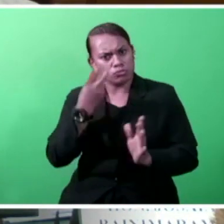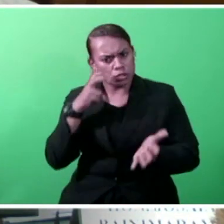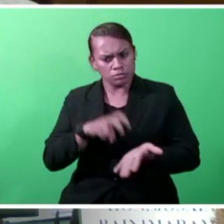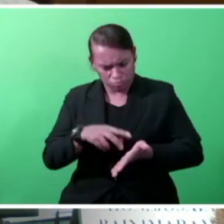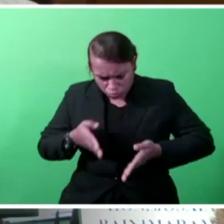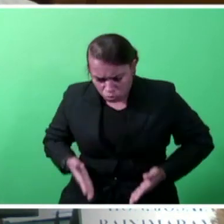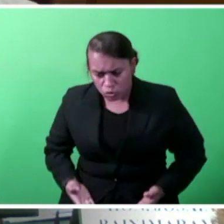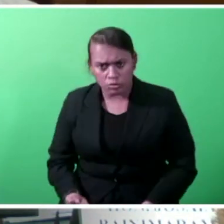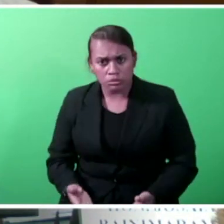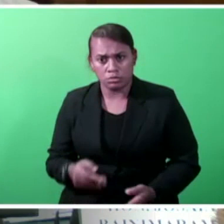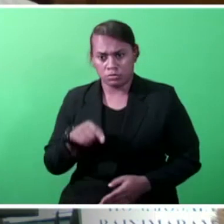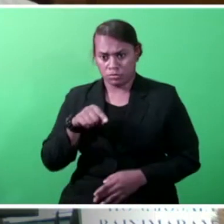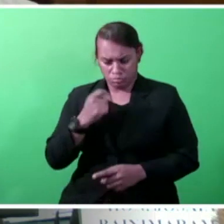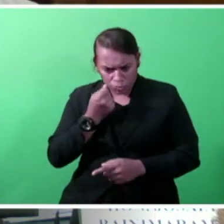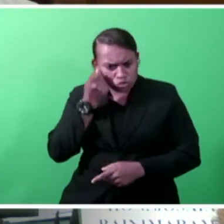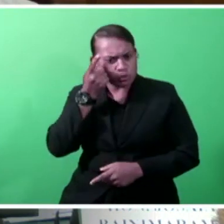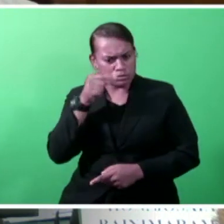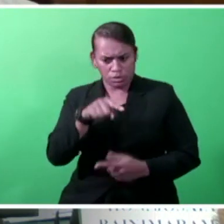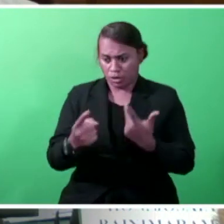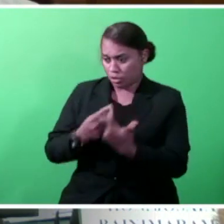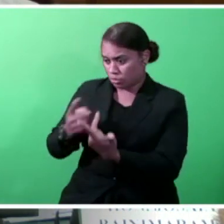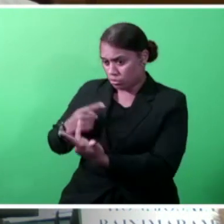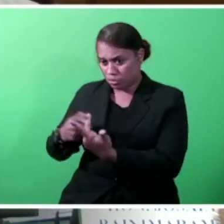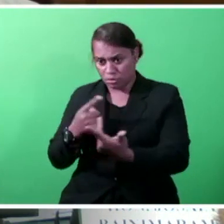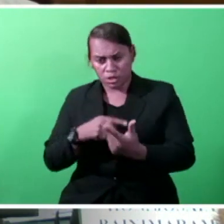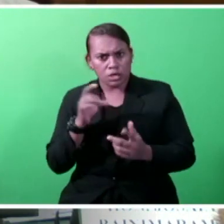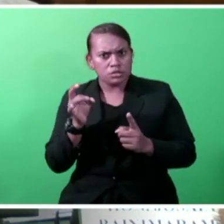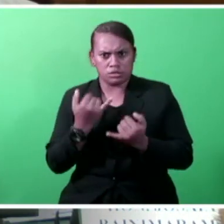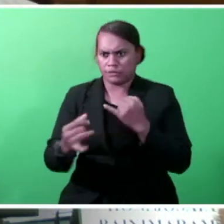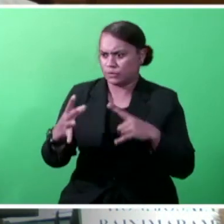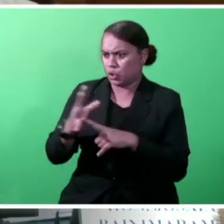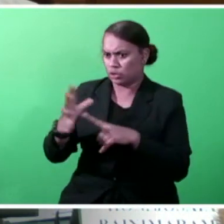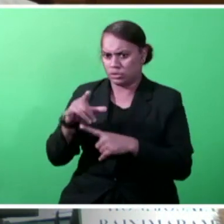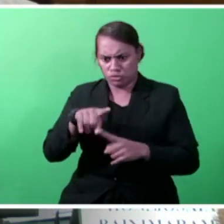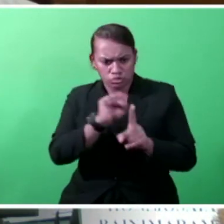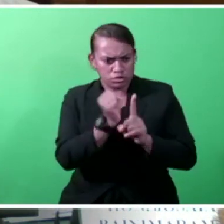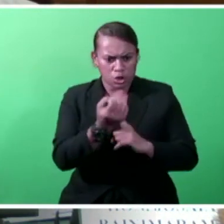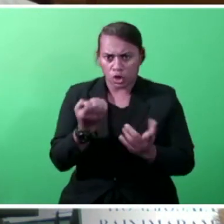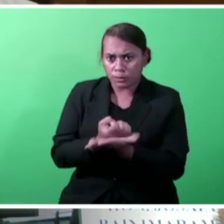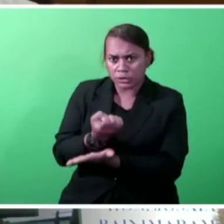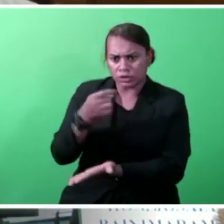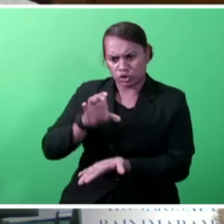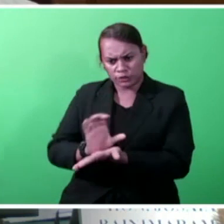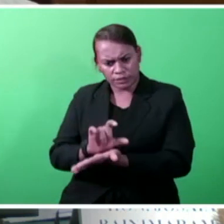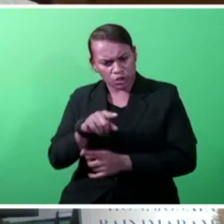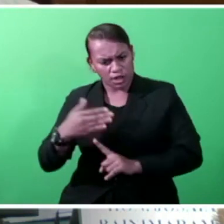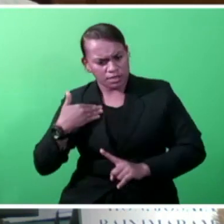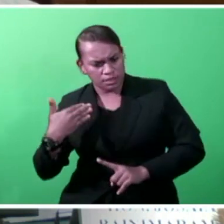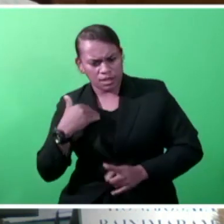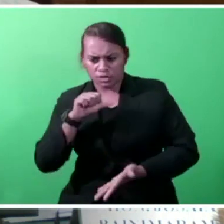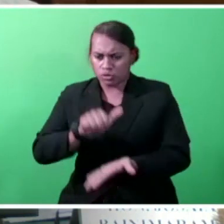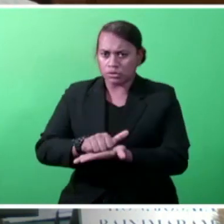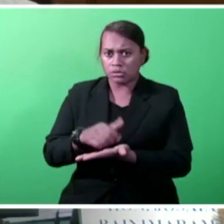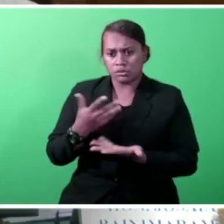linked to the realization of the many other fundamental rights such as socioeconomic rights, the right to health, education, the right to movement, and of course the